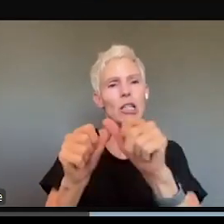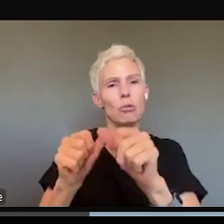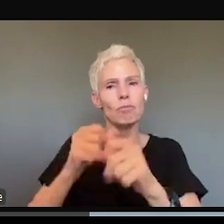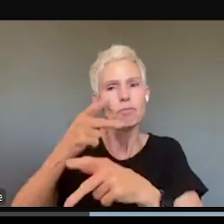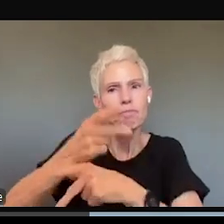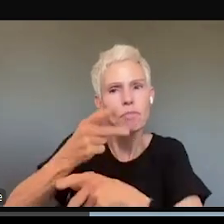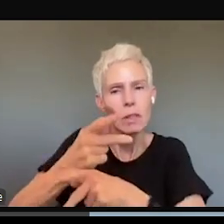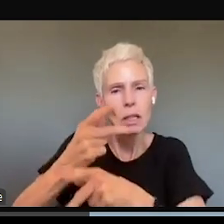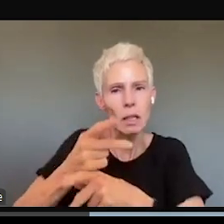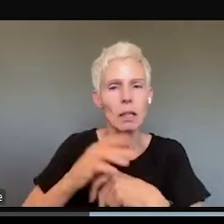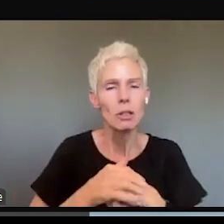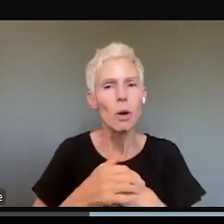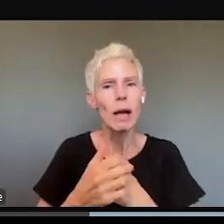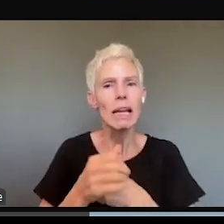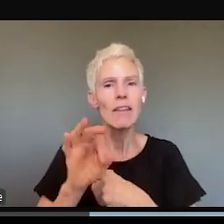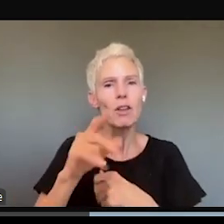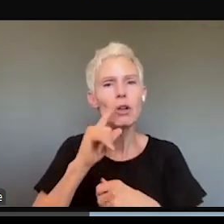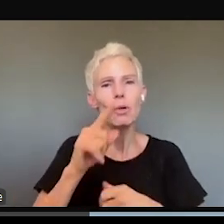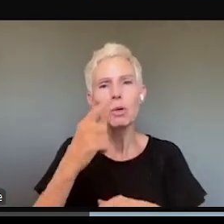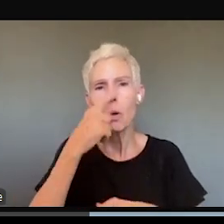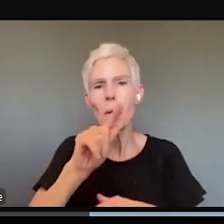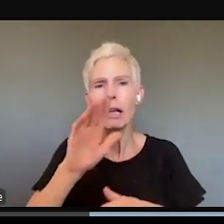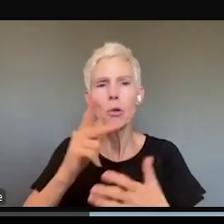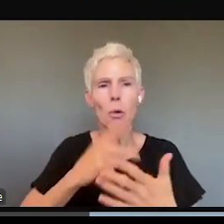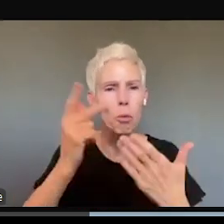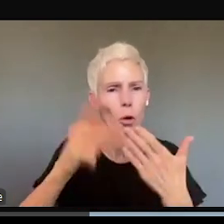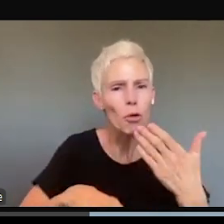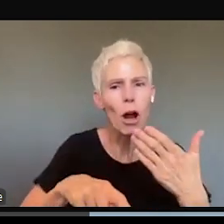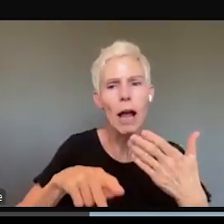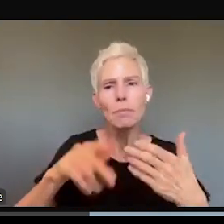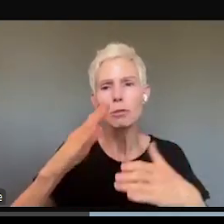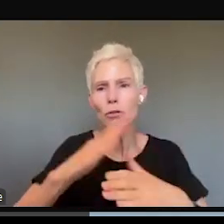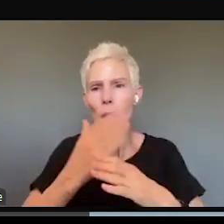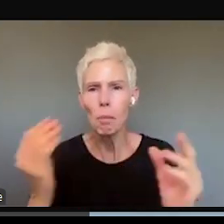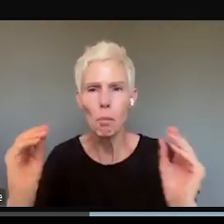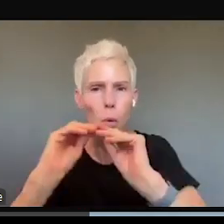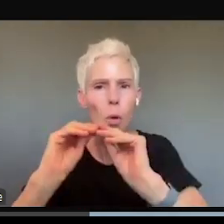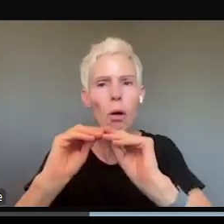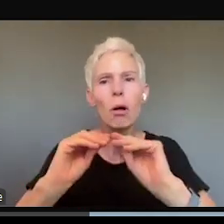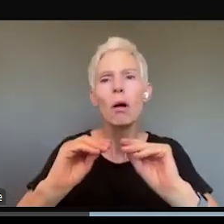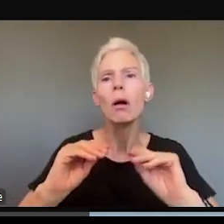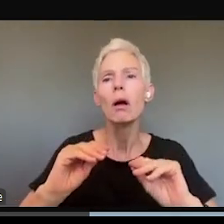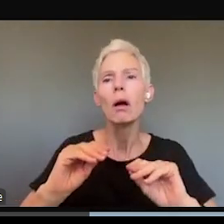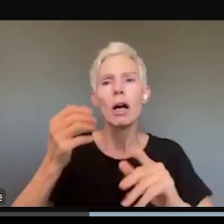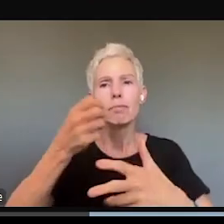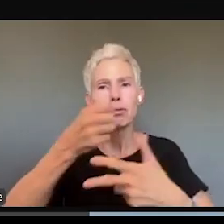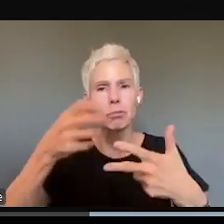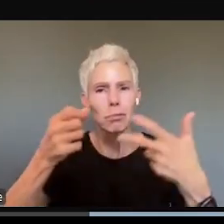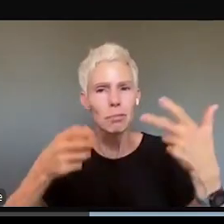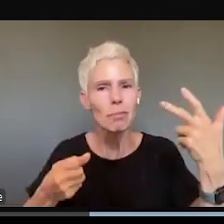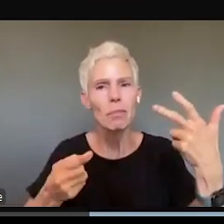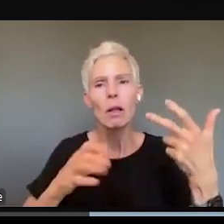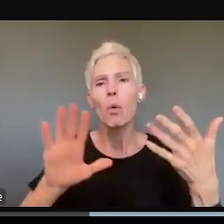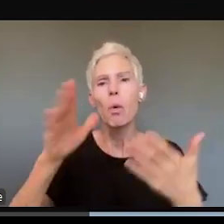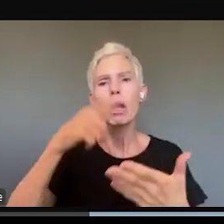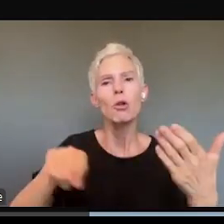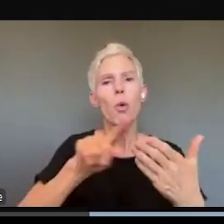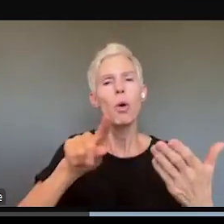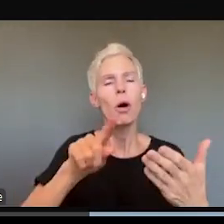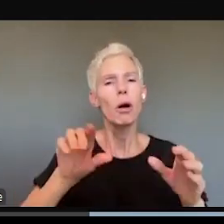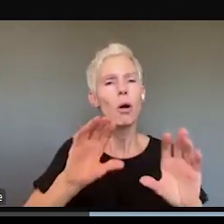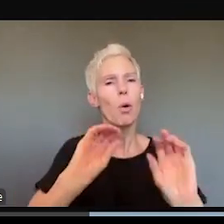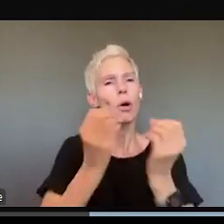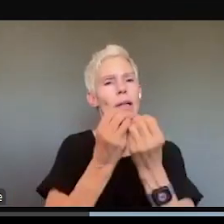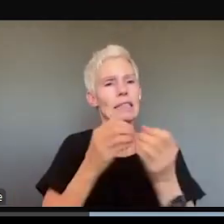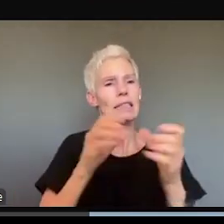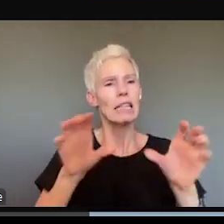to share with us a little bit more about your programs, for those of us who maybe aren't as fully aware of what your organization does. So